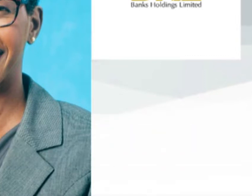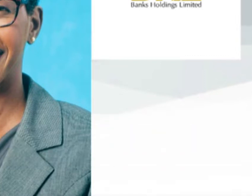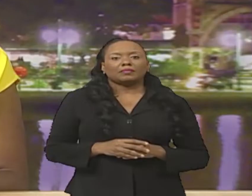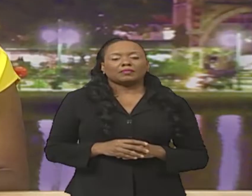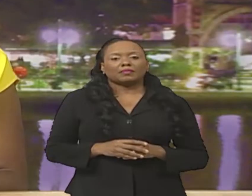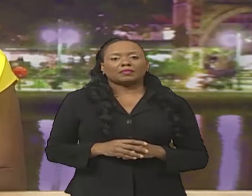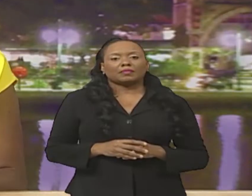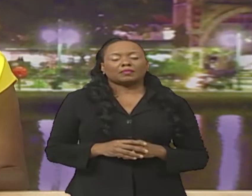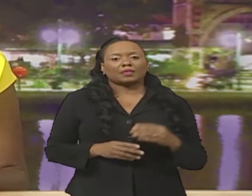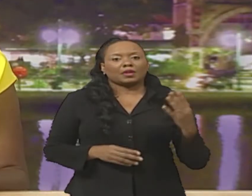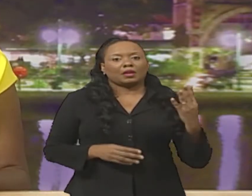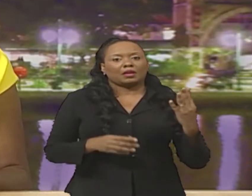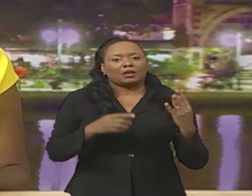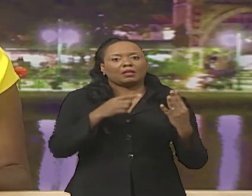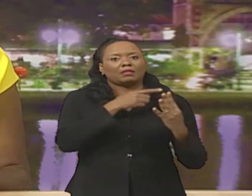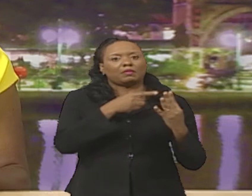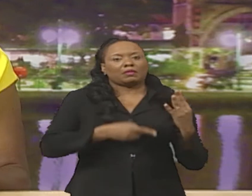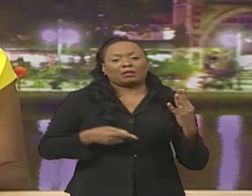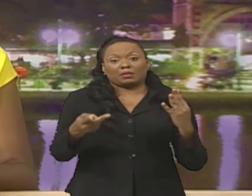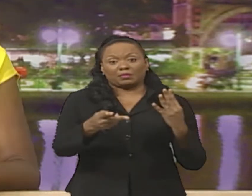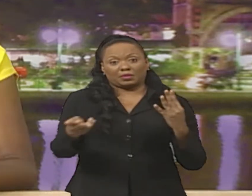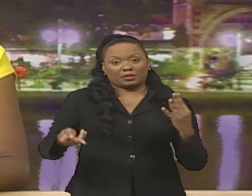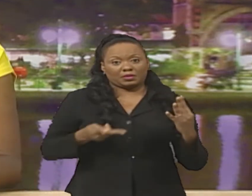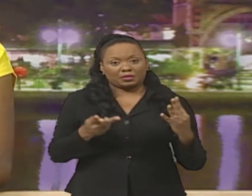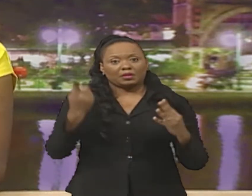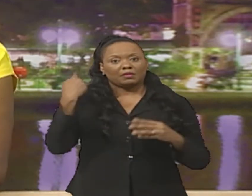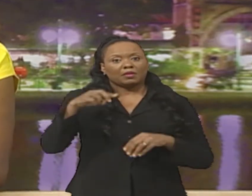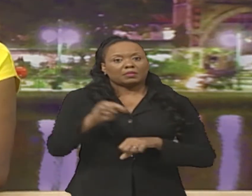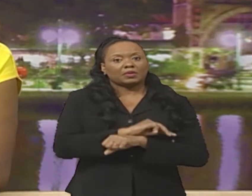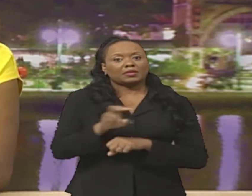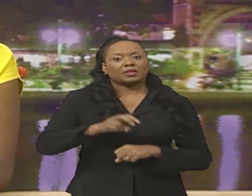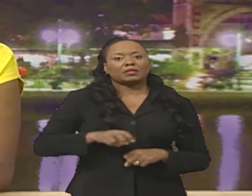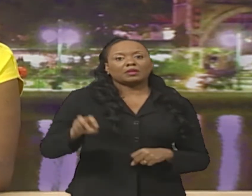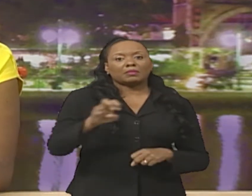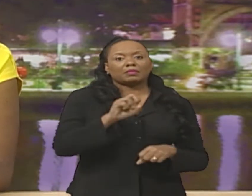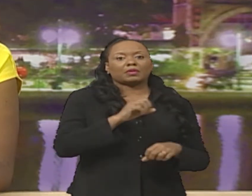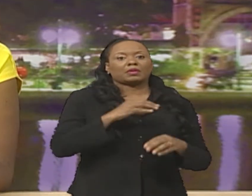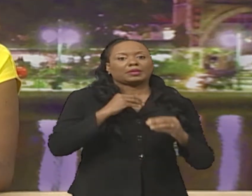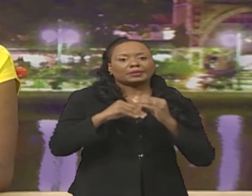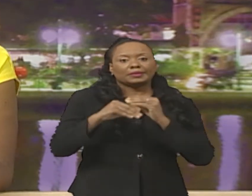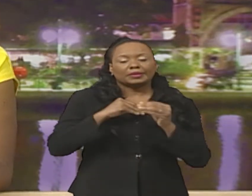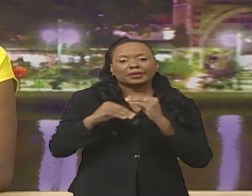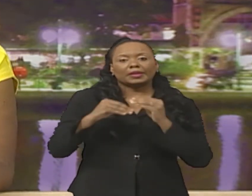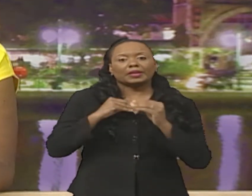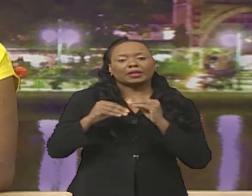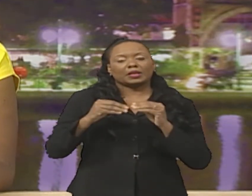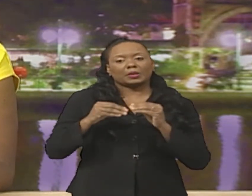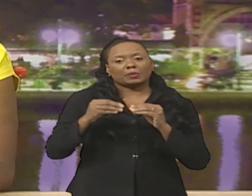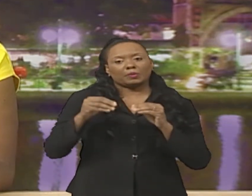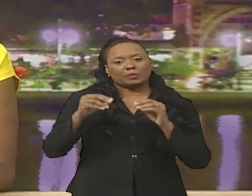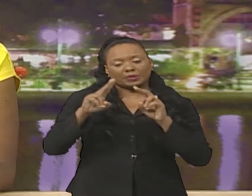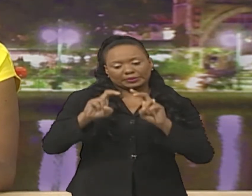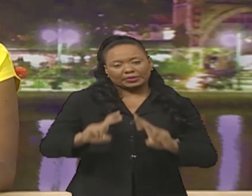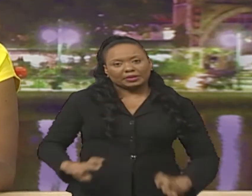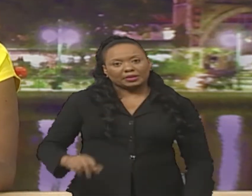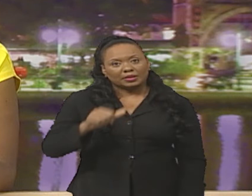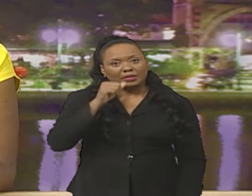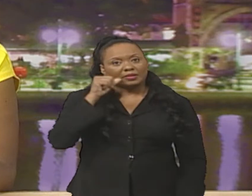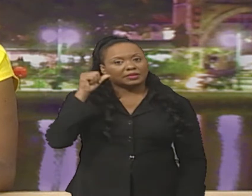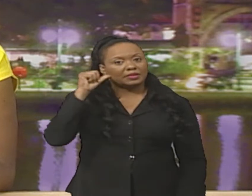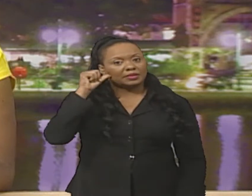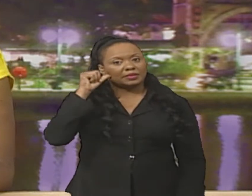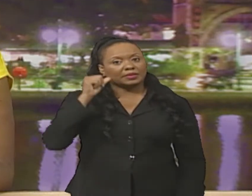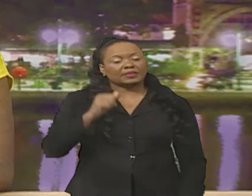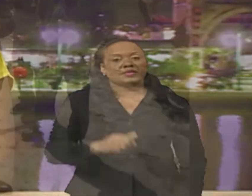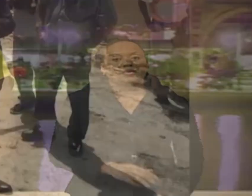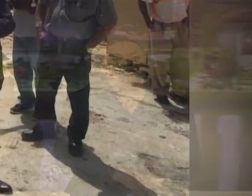investigation. 4 depots of the Ministry of Transport, Works and Maintenance came under the spotlight yesterday. The Haggett's, Chance